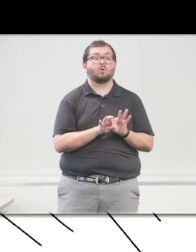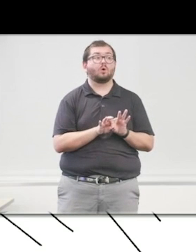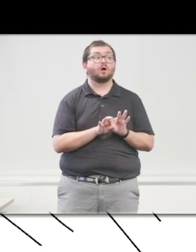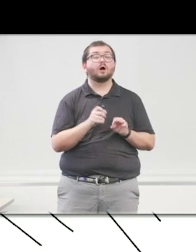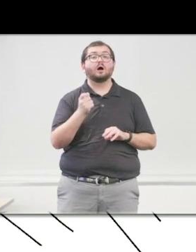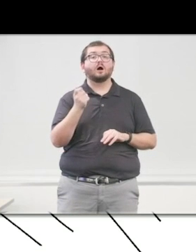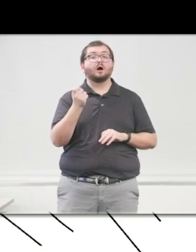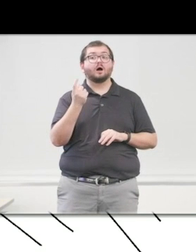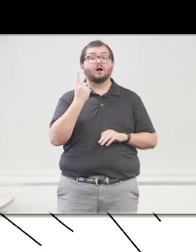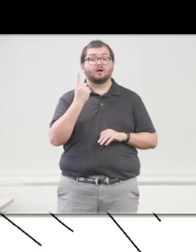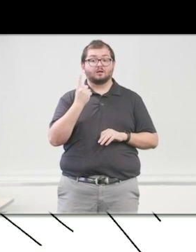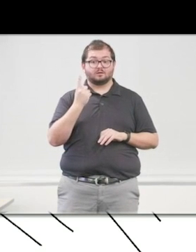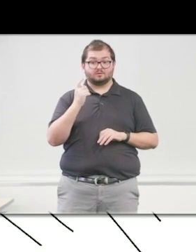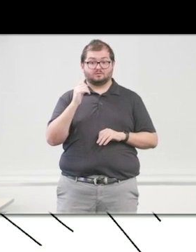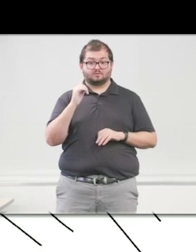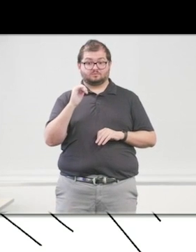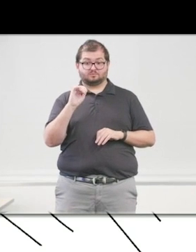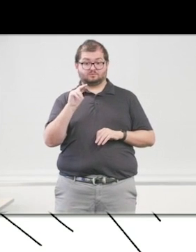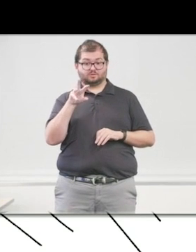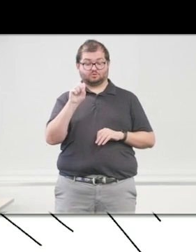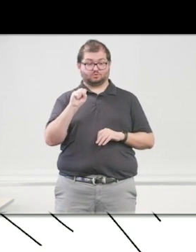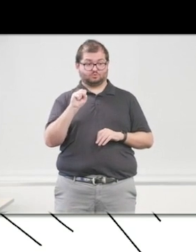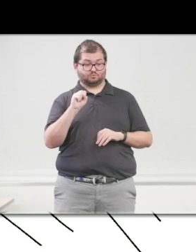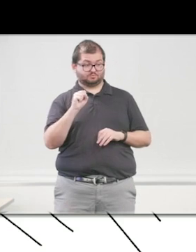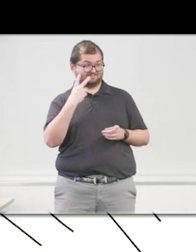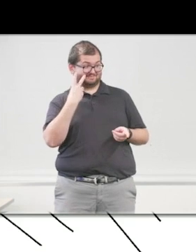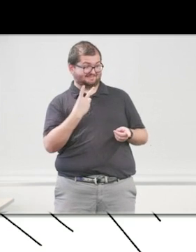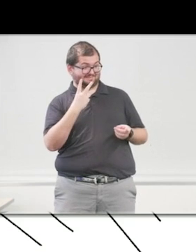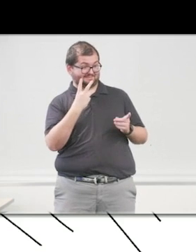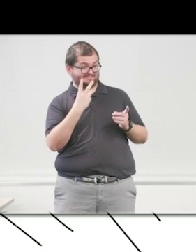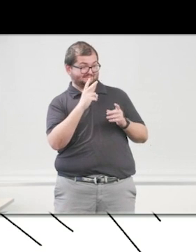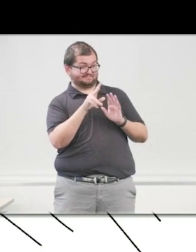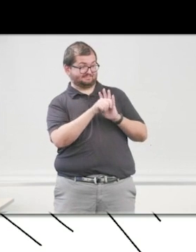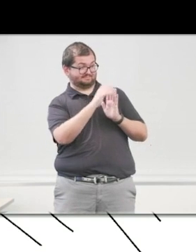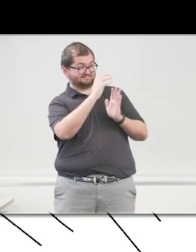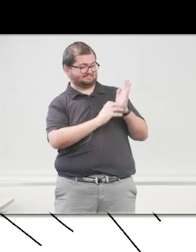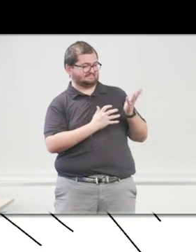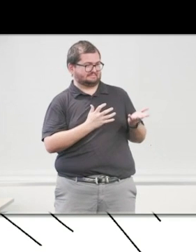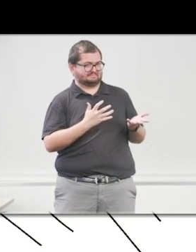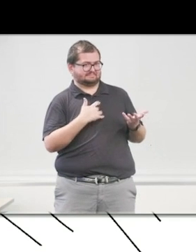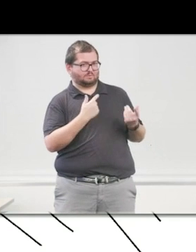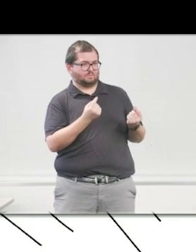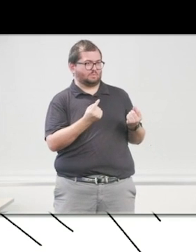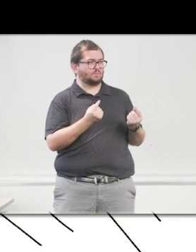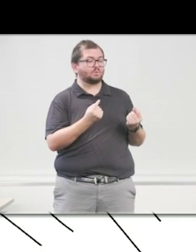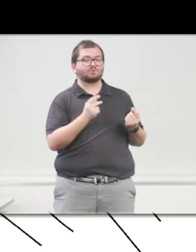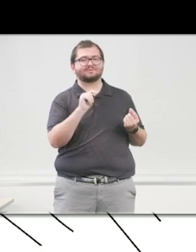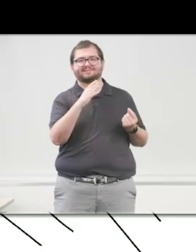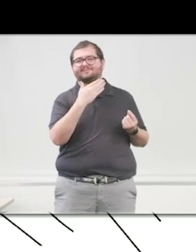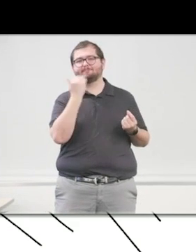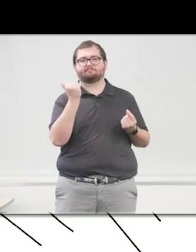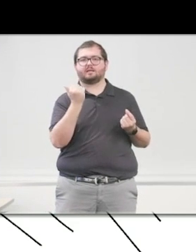with a press release, and the TV is going to be your best medium for getting information out.